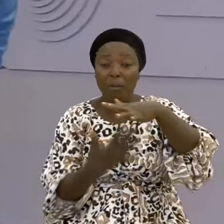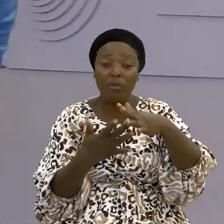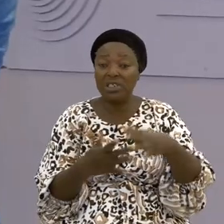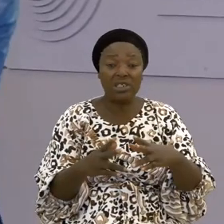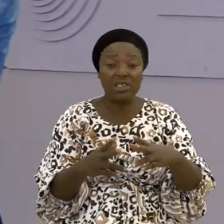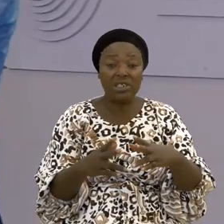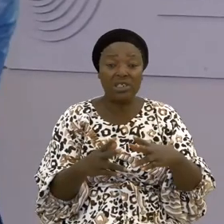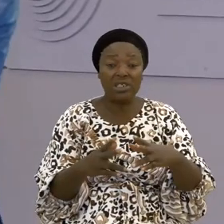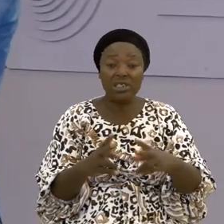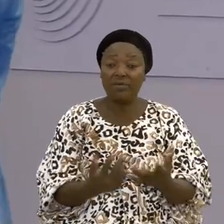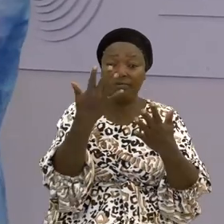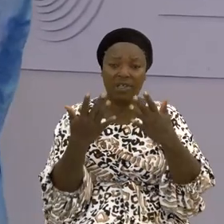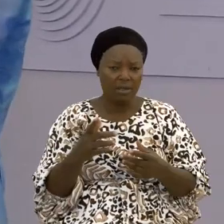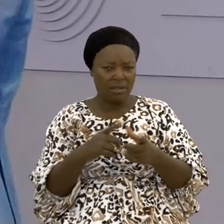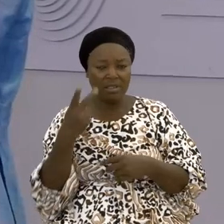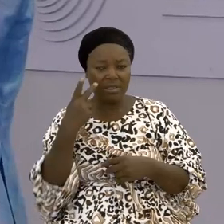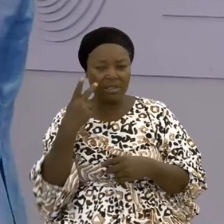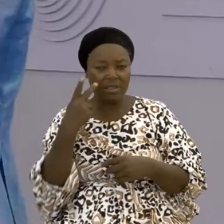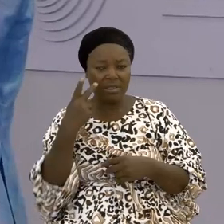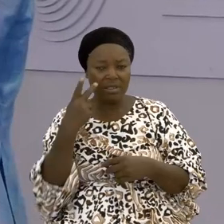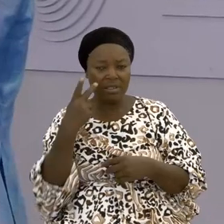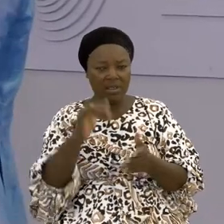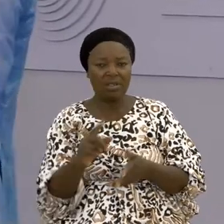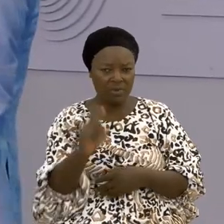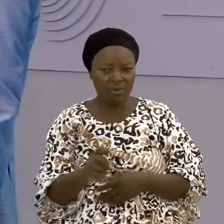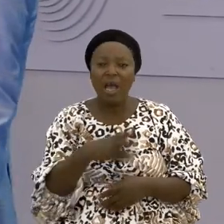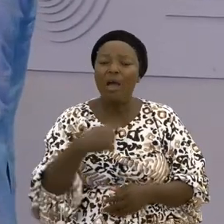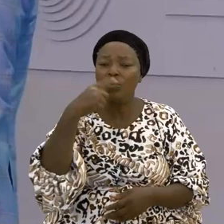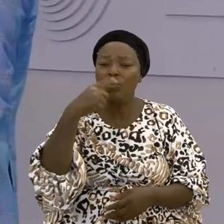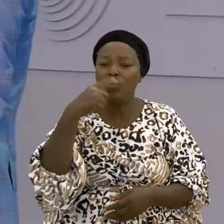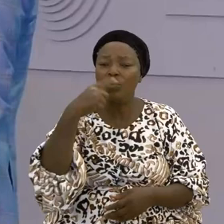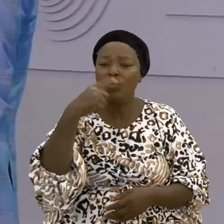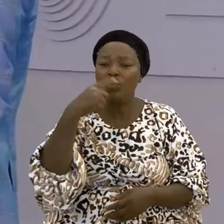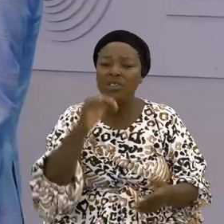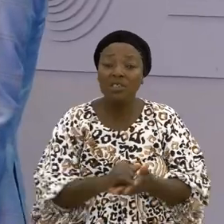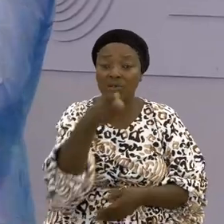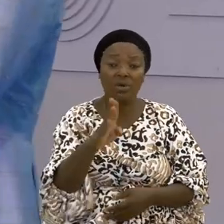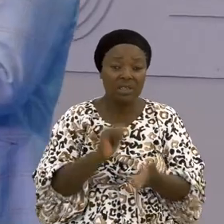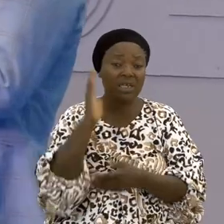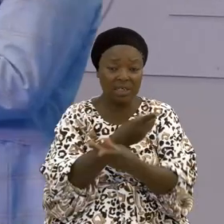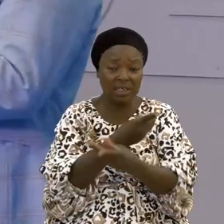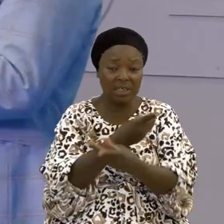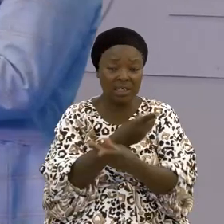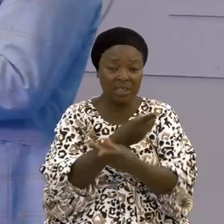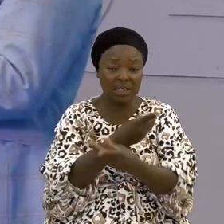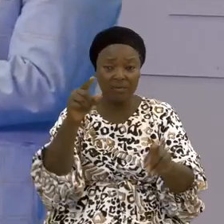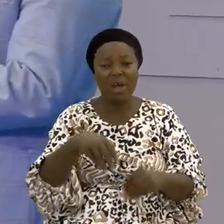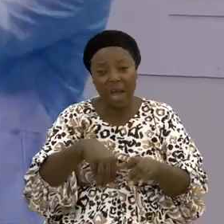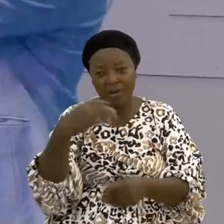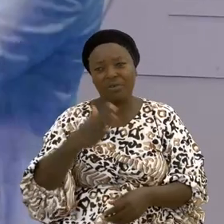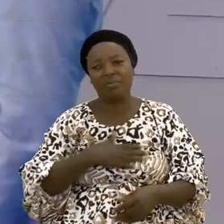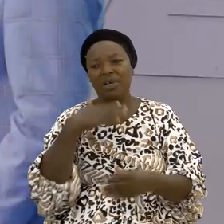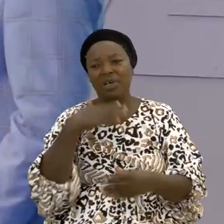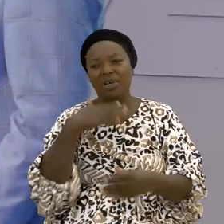furnace. Look at the question, and who is that God that shall deliver you out of my